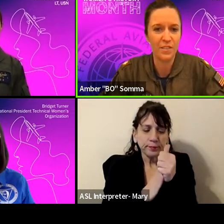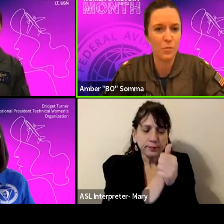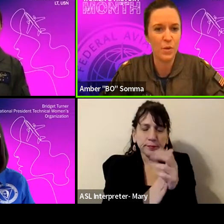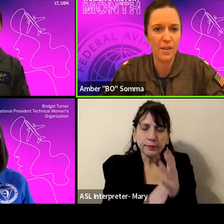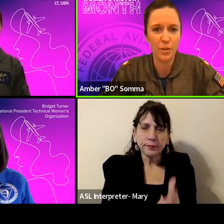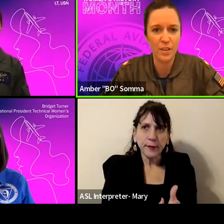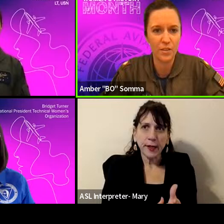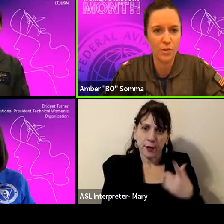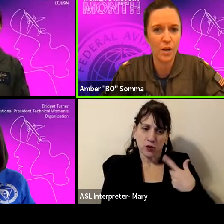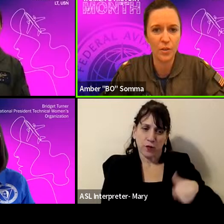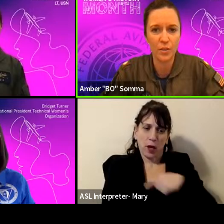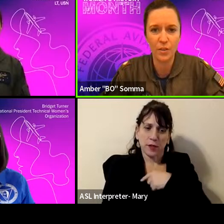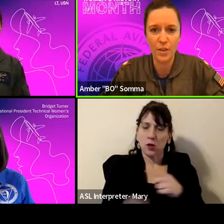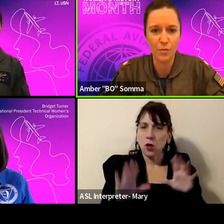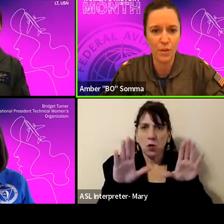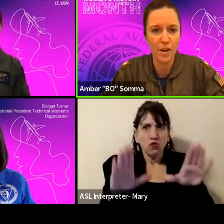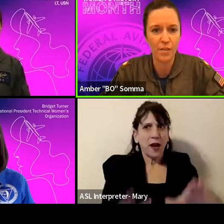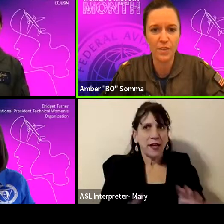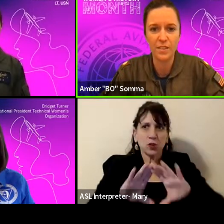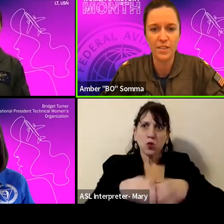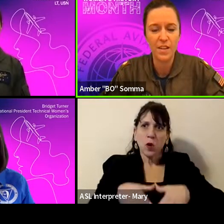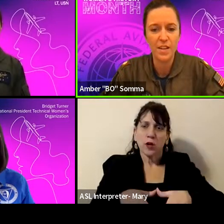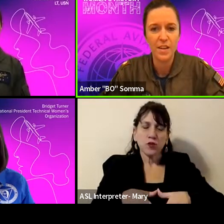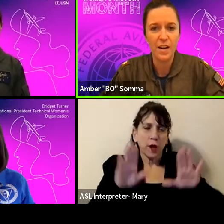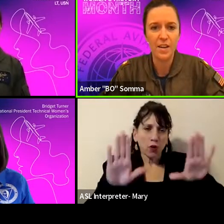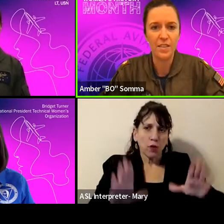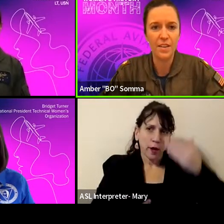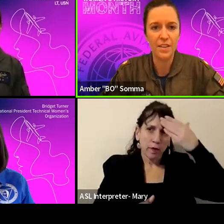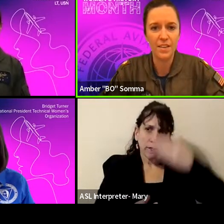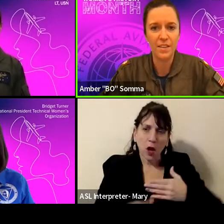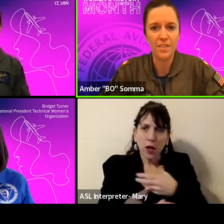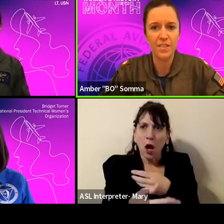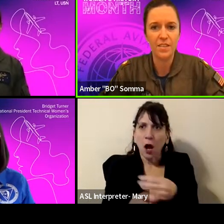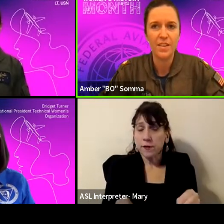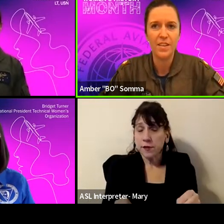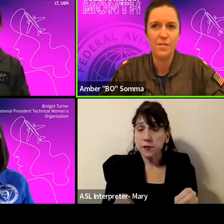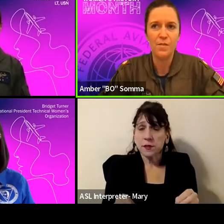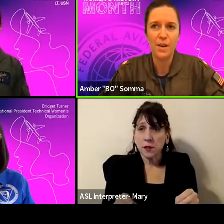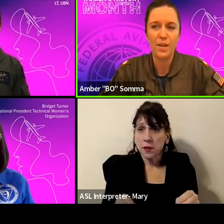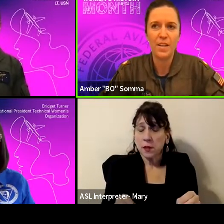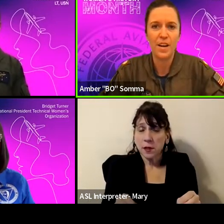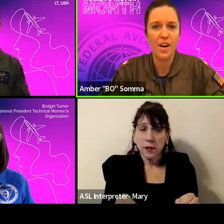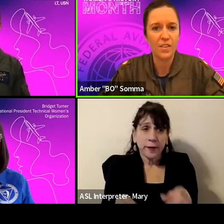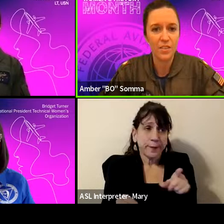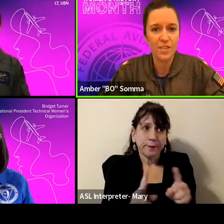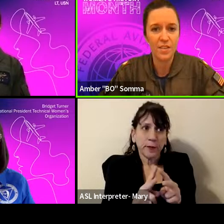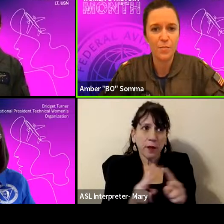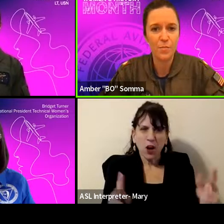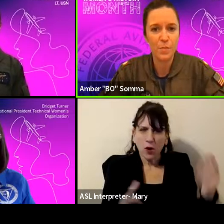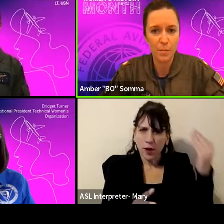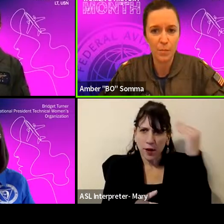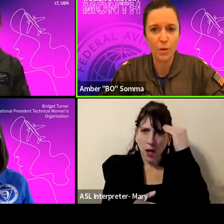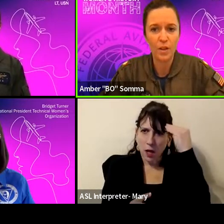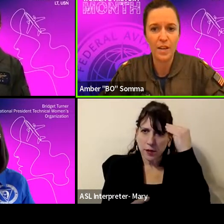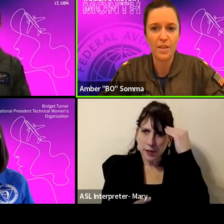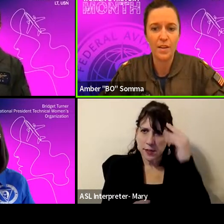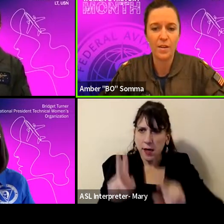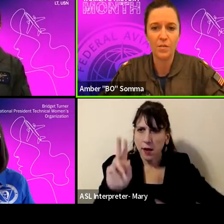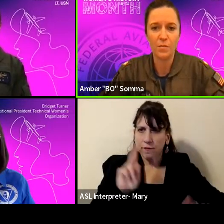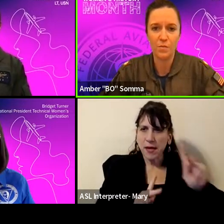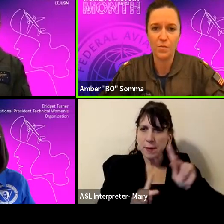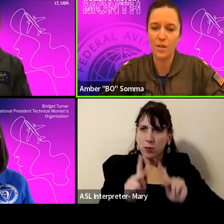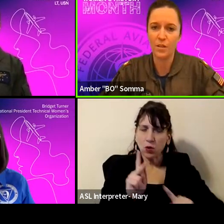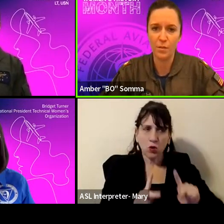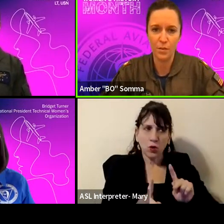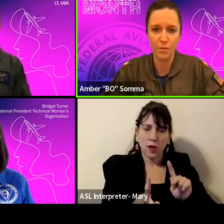for us, we have a great squadron, a great front office that is very cognizant of people and